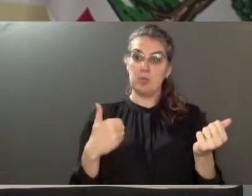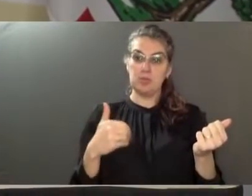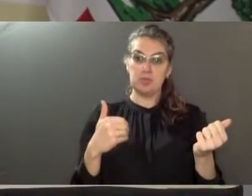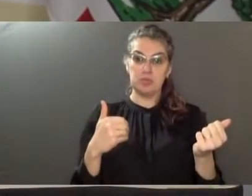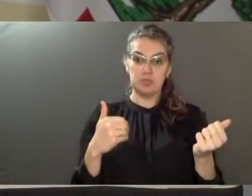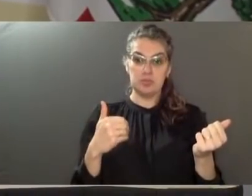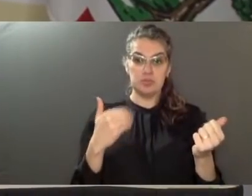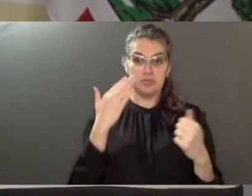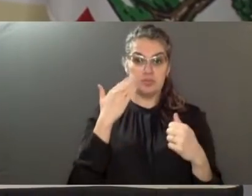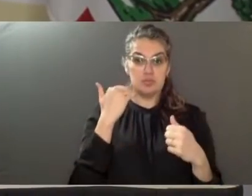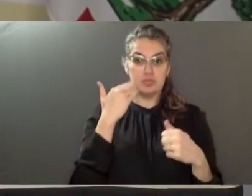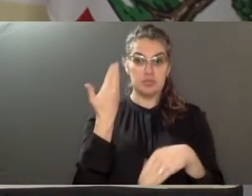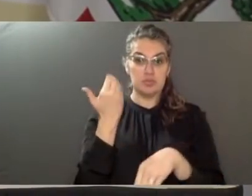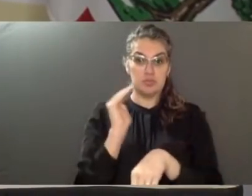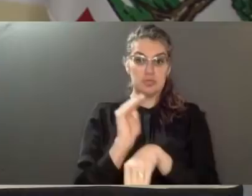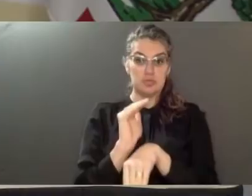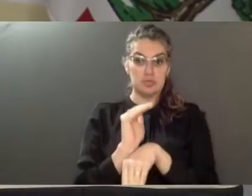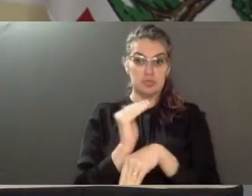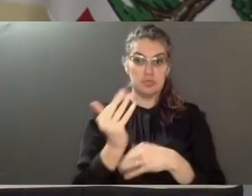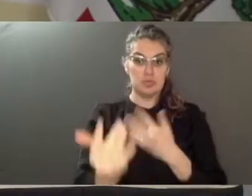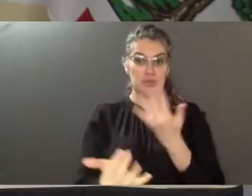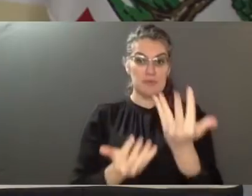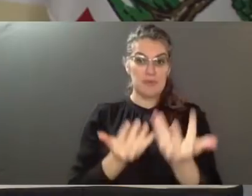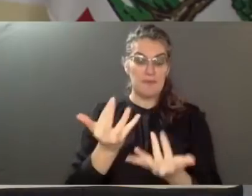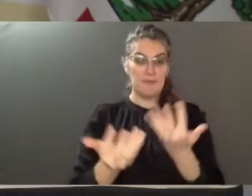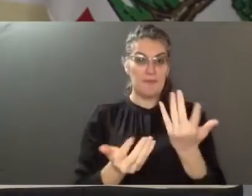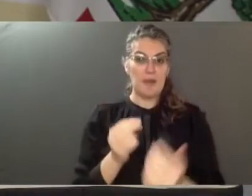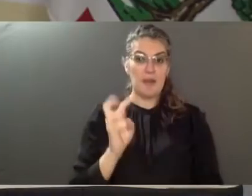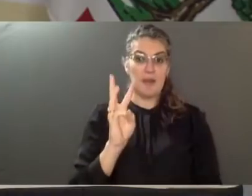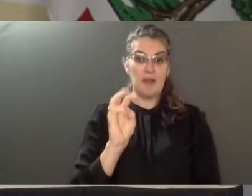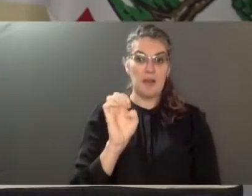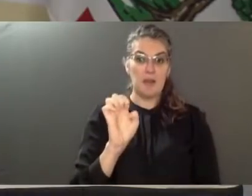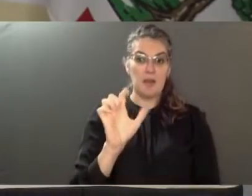fire that occurred last night at the Chez Nous facility in Wellington.